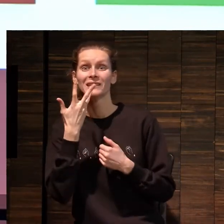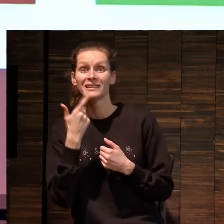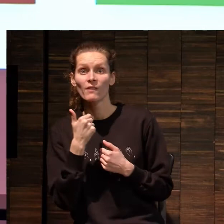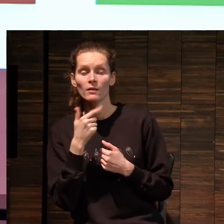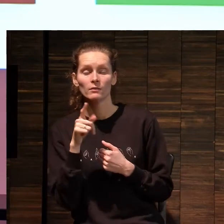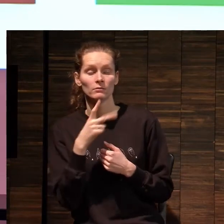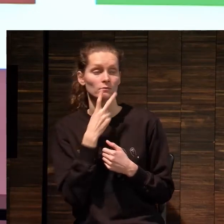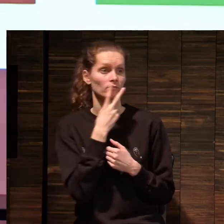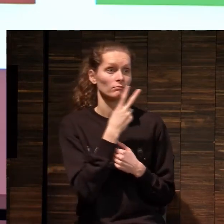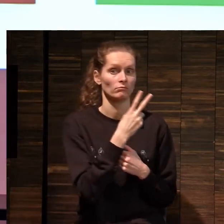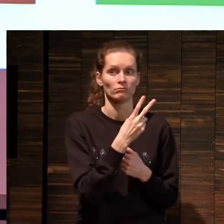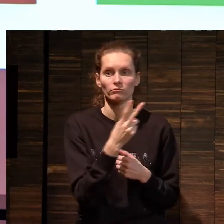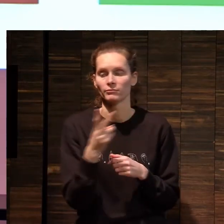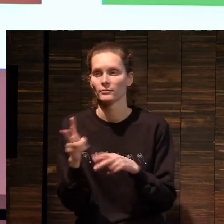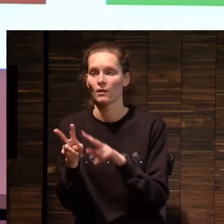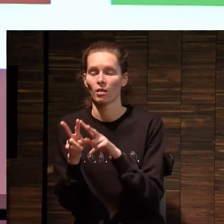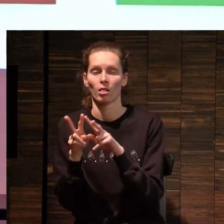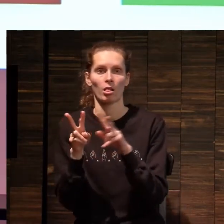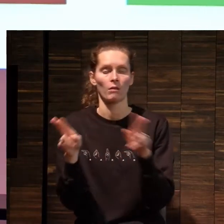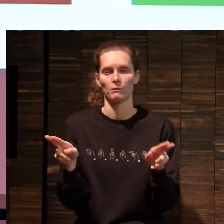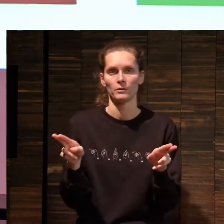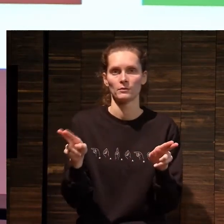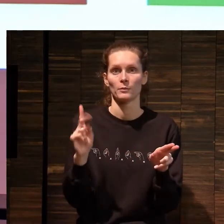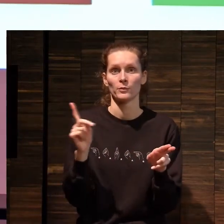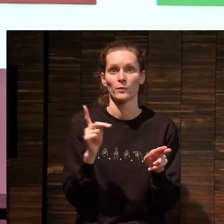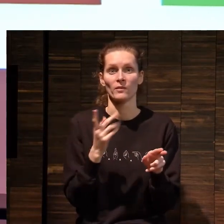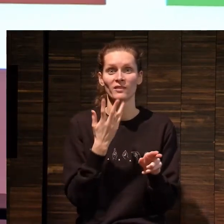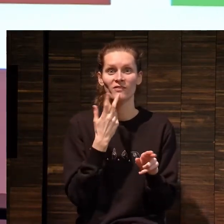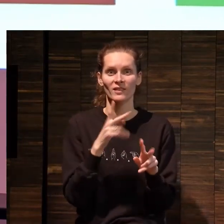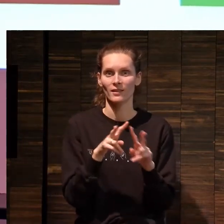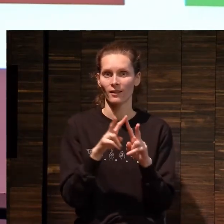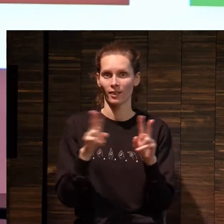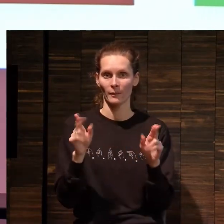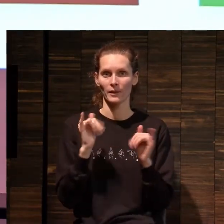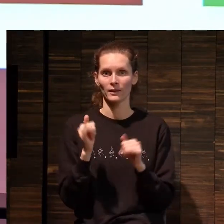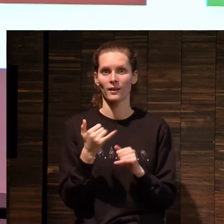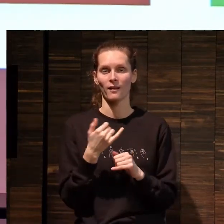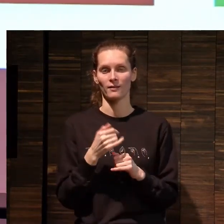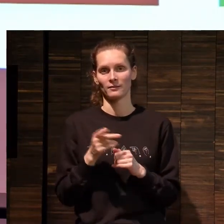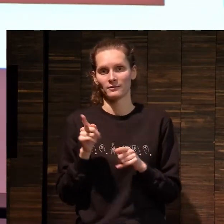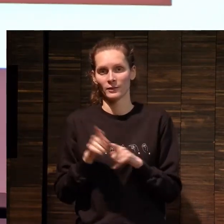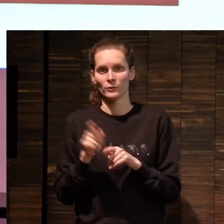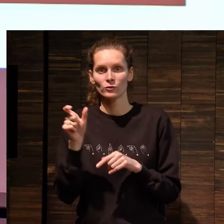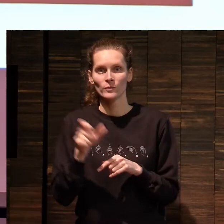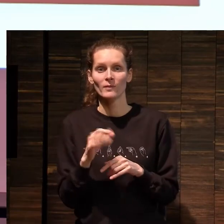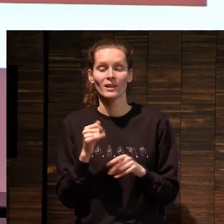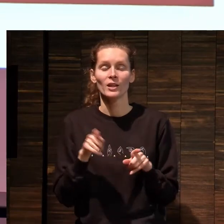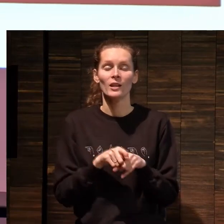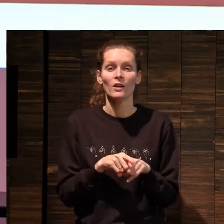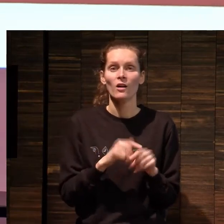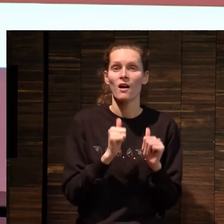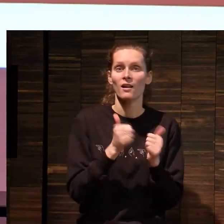Raiffeisenbank look completely the same. They just look the same.